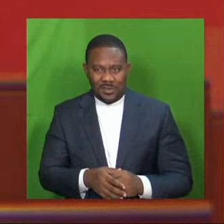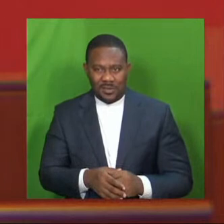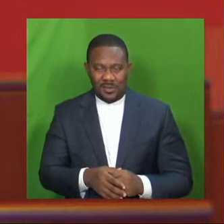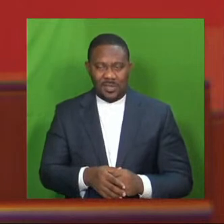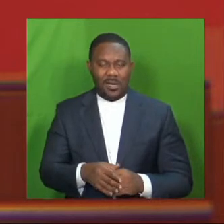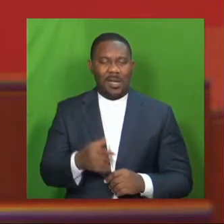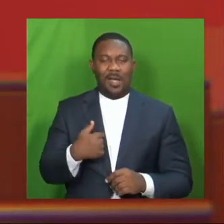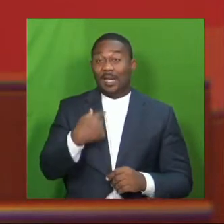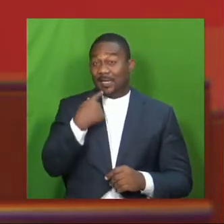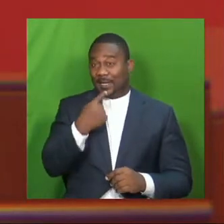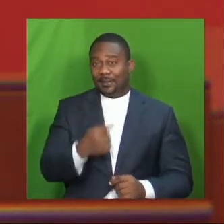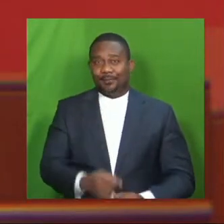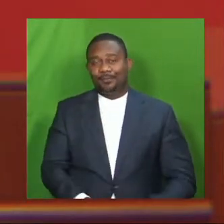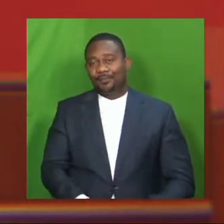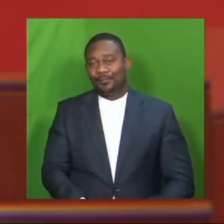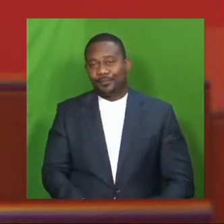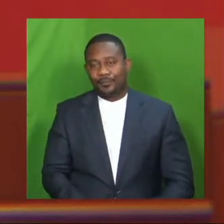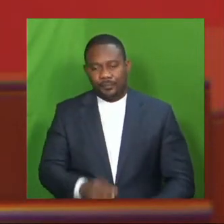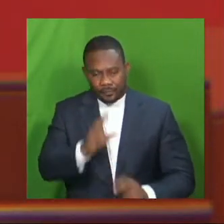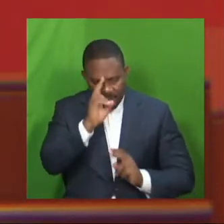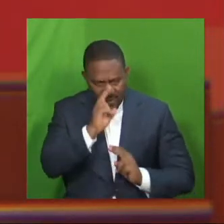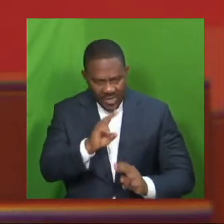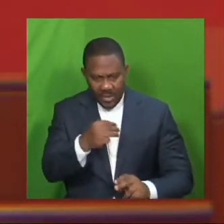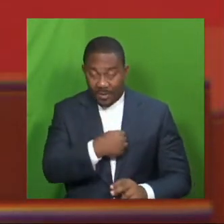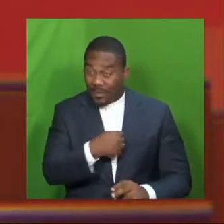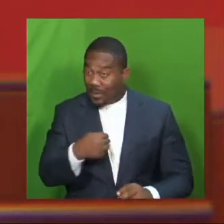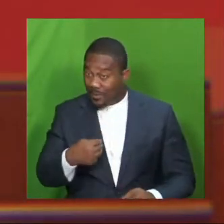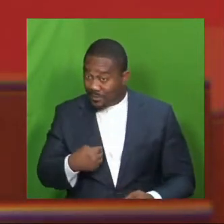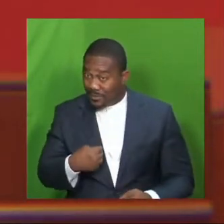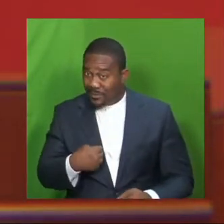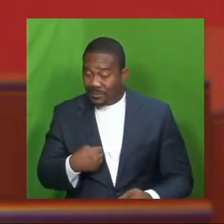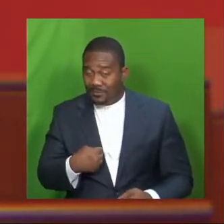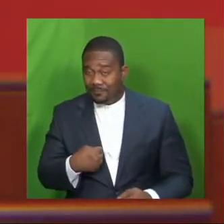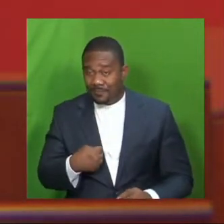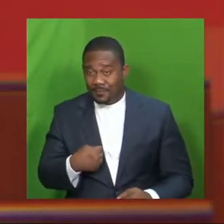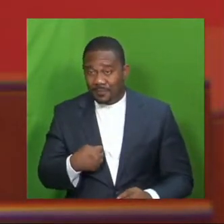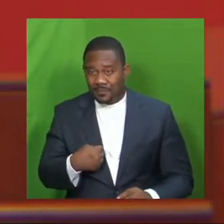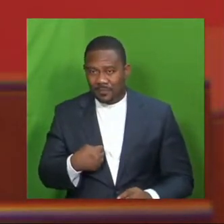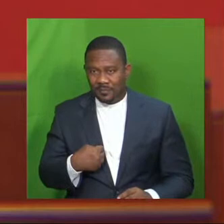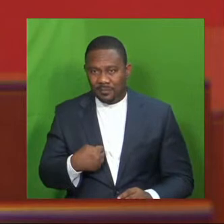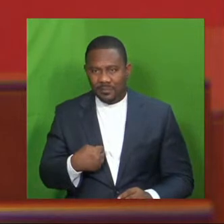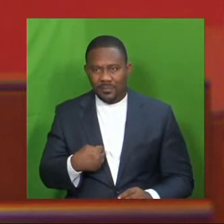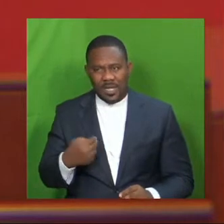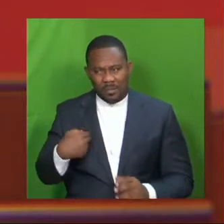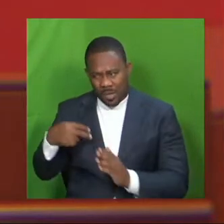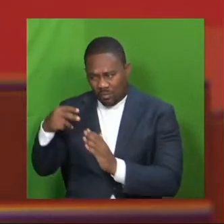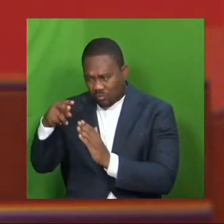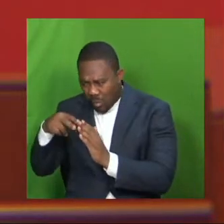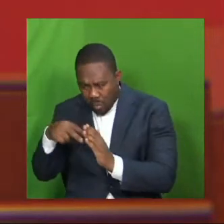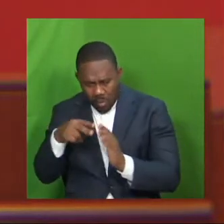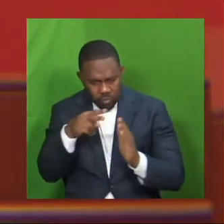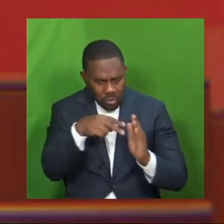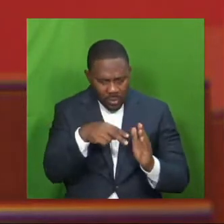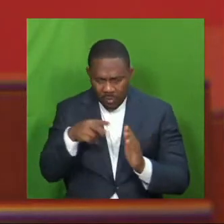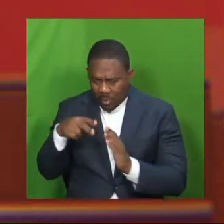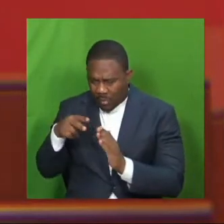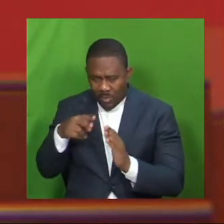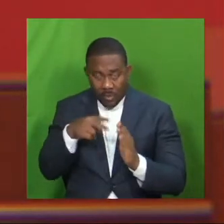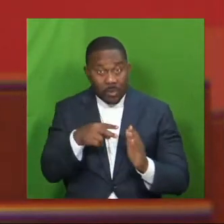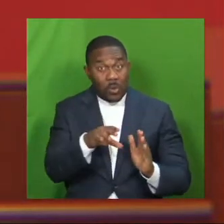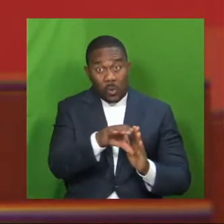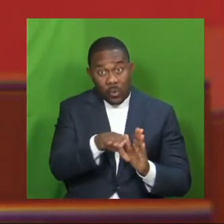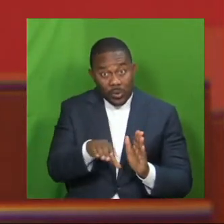follows. Honorable Members, in the light of the combined reading of the provisions of the standing orders and the